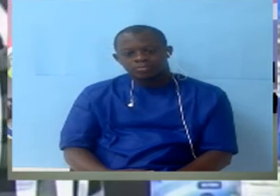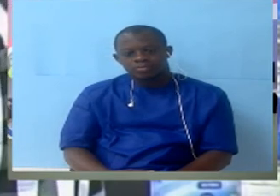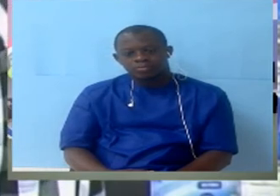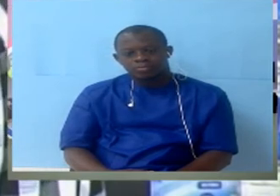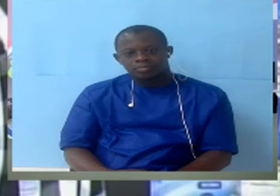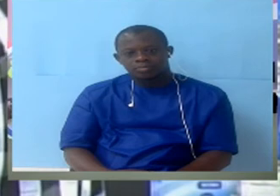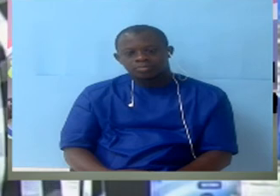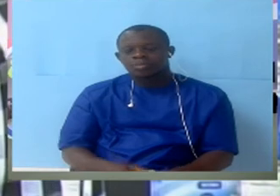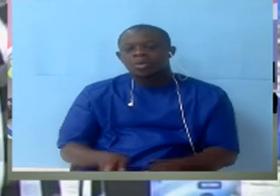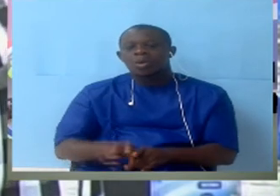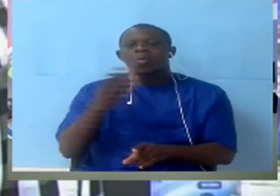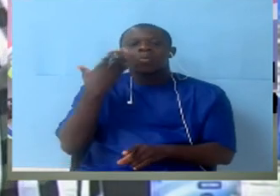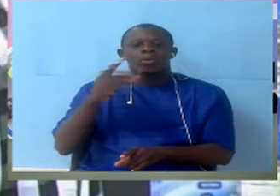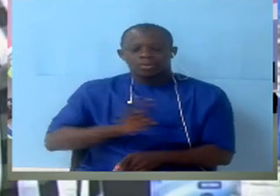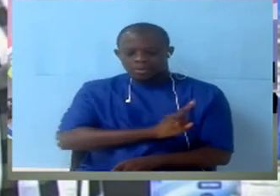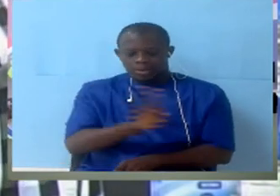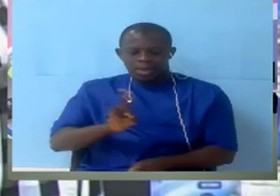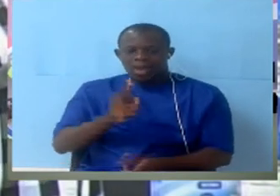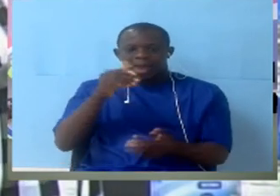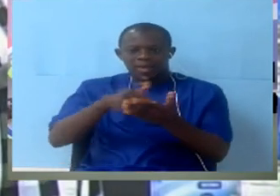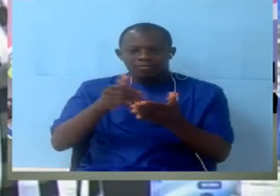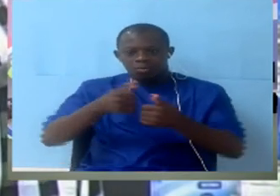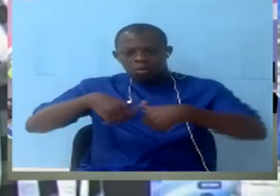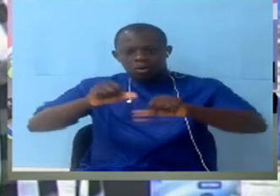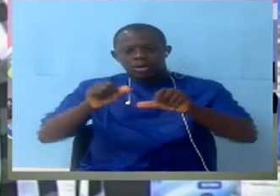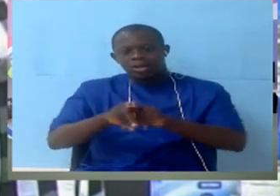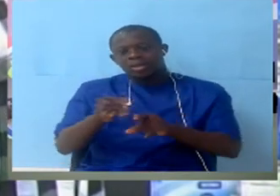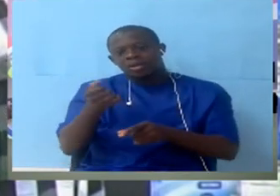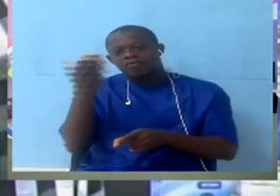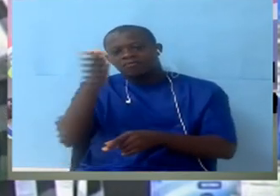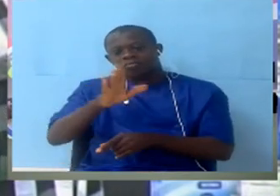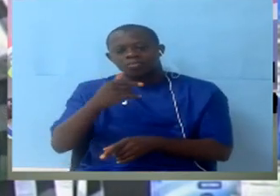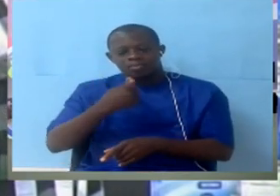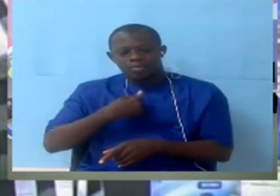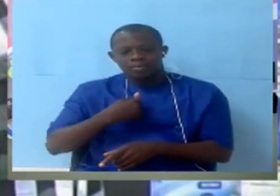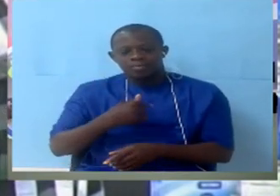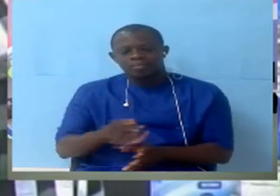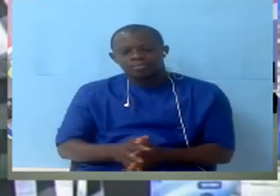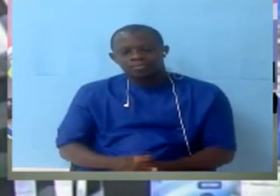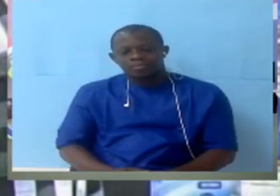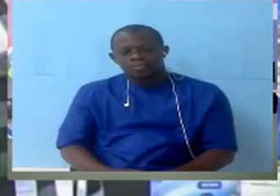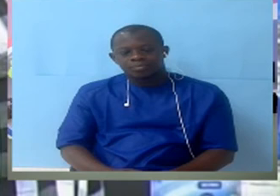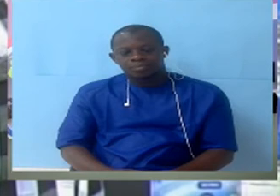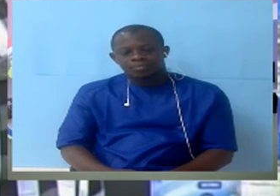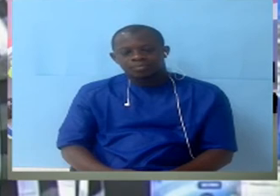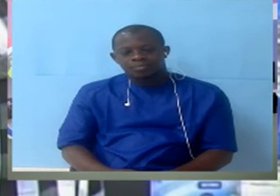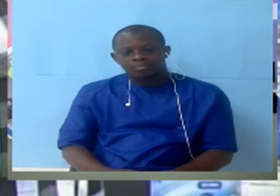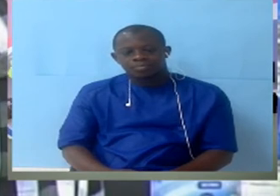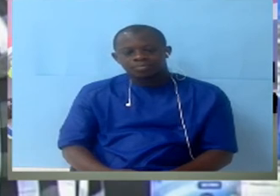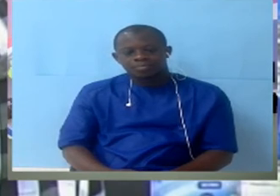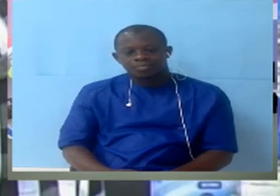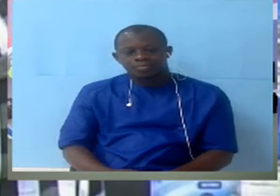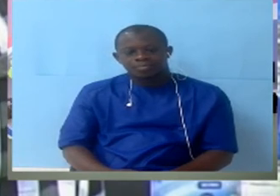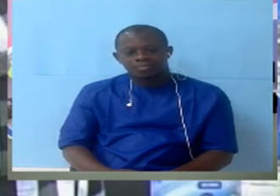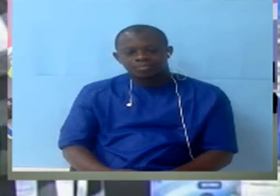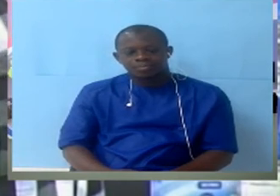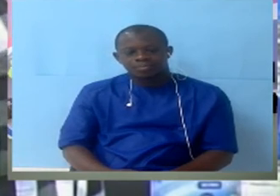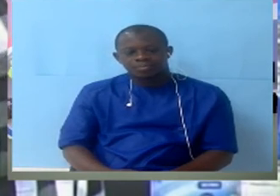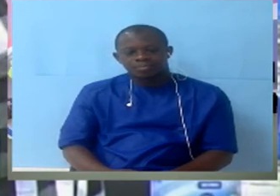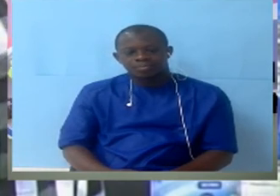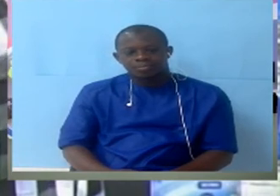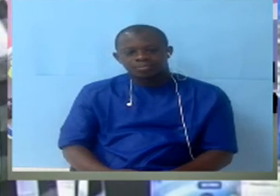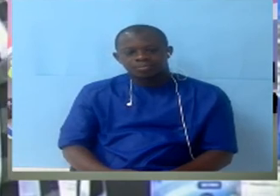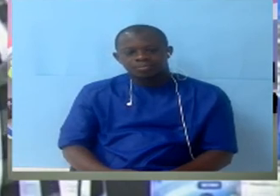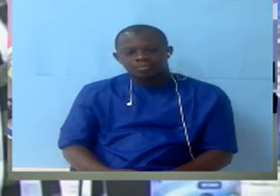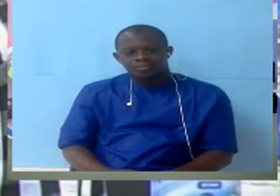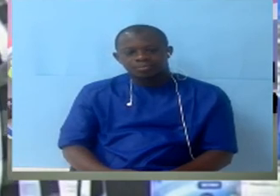distance. When they came up to a certain distance from me. You know, just like the distance mean just like